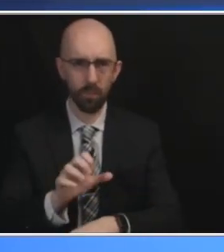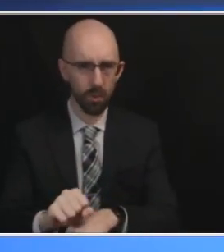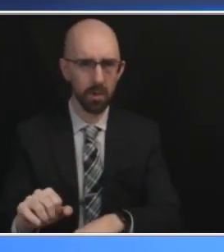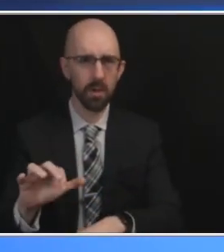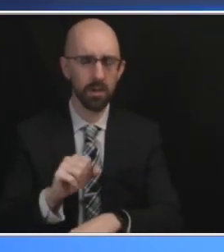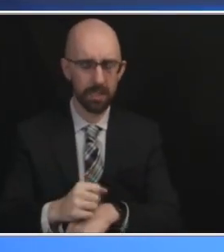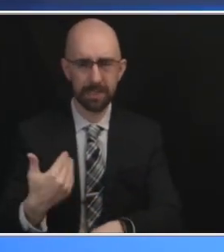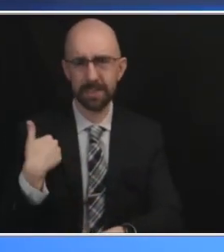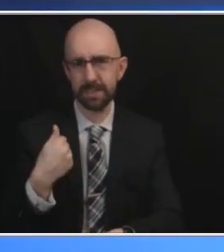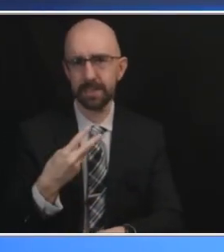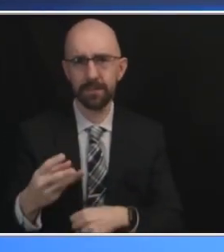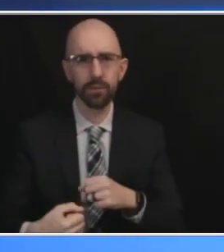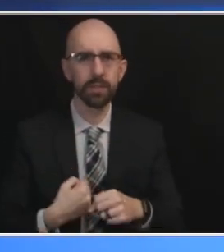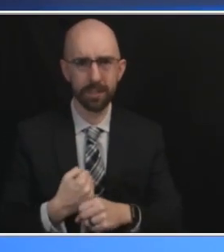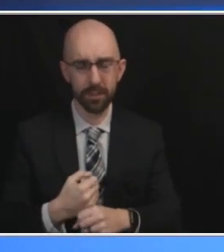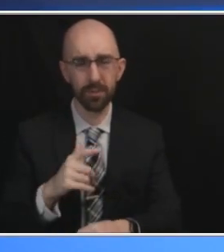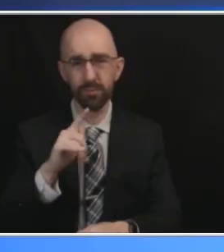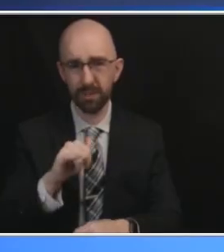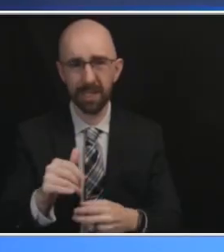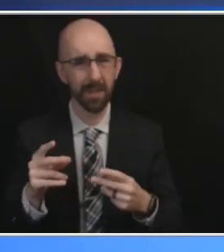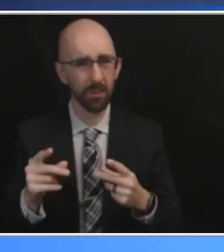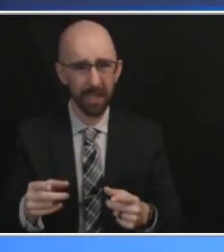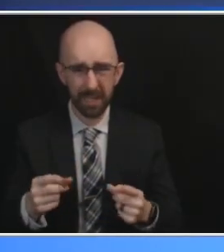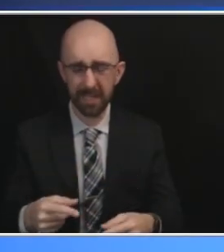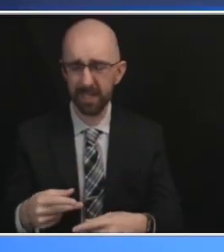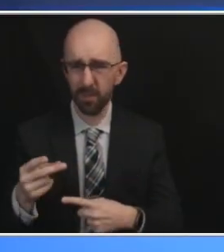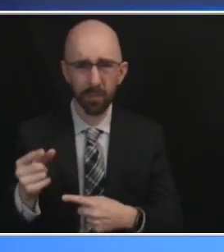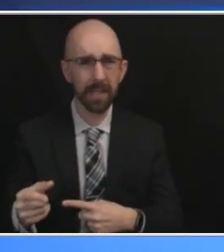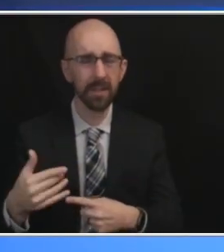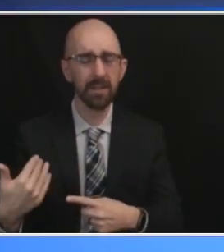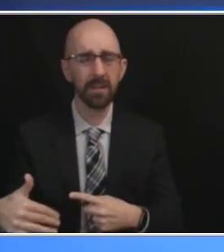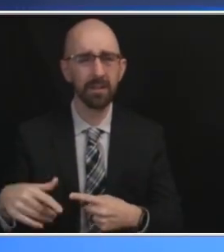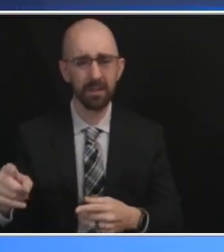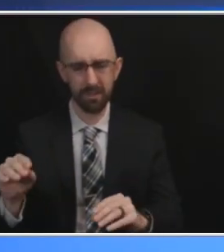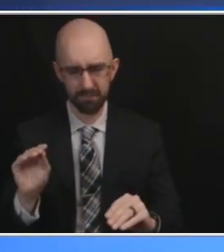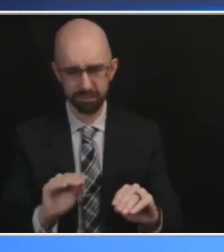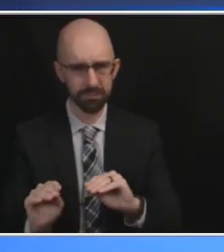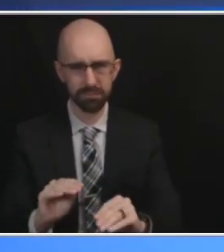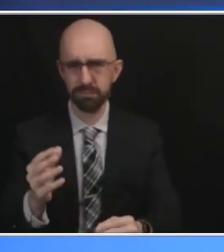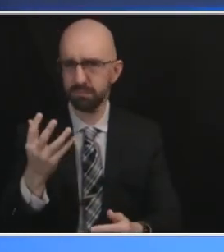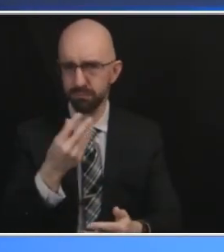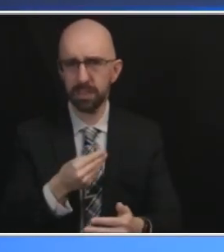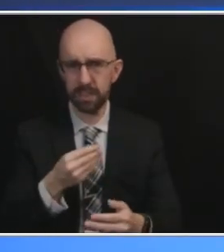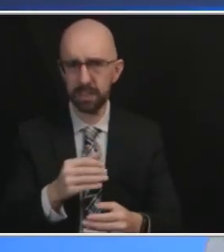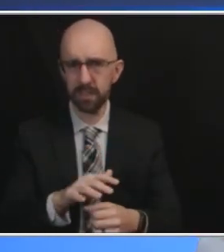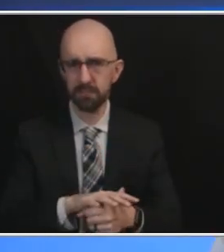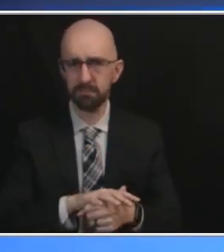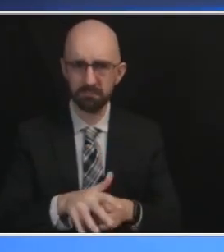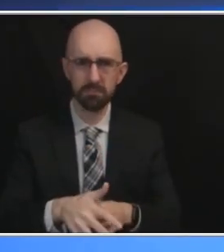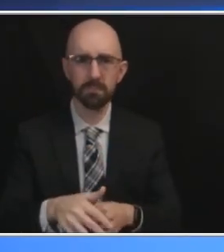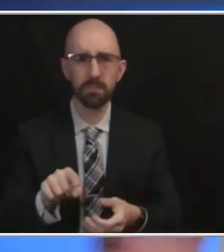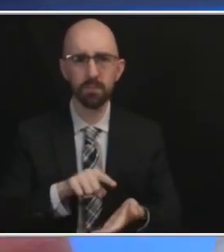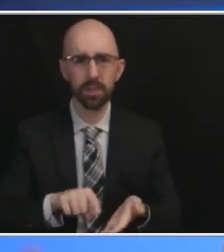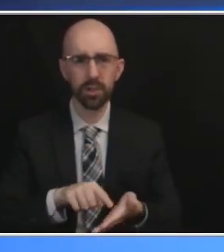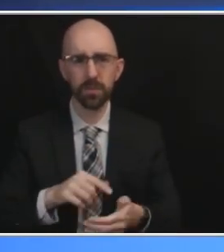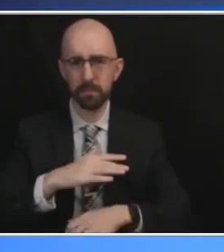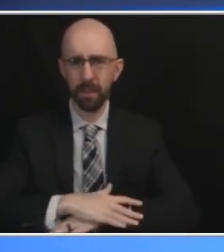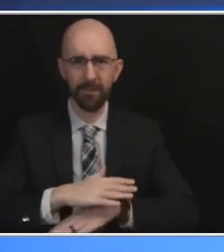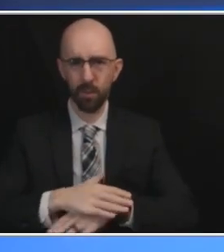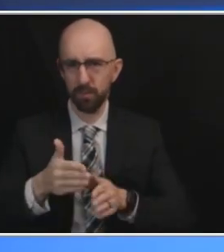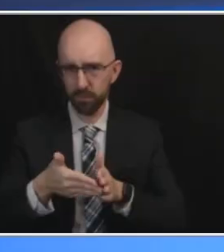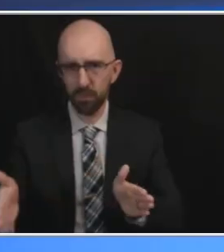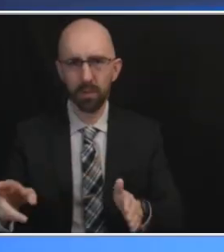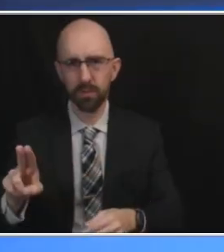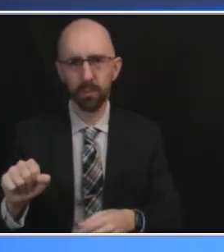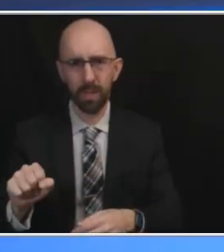years and really quickly put together a pretty robust research platform across the country, not just here, but across the country.